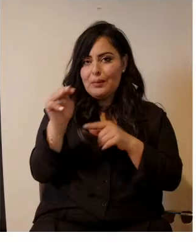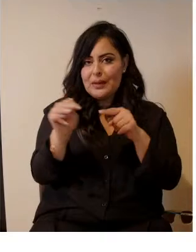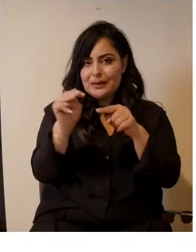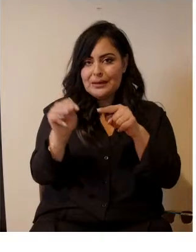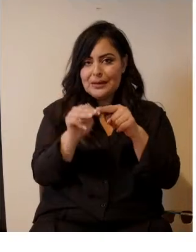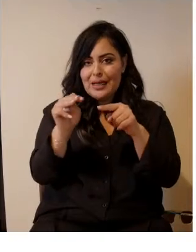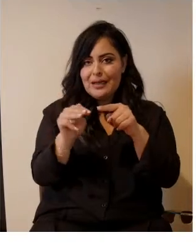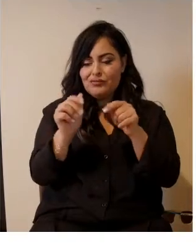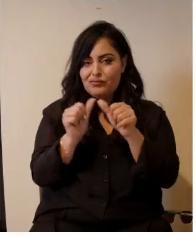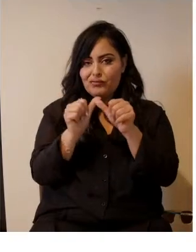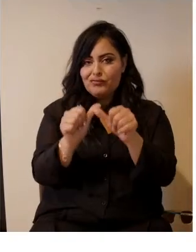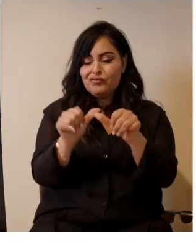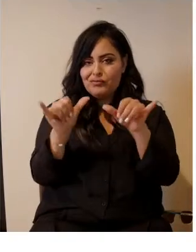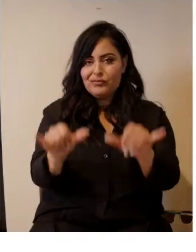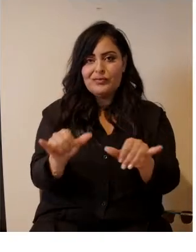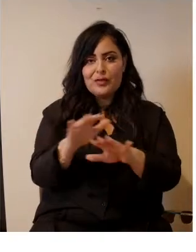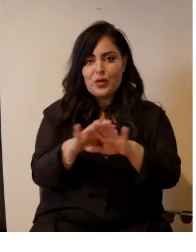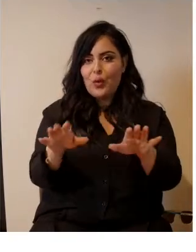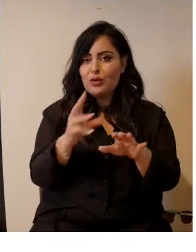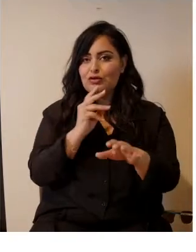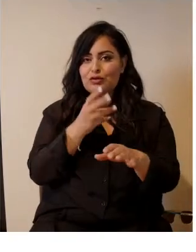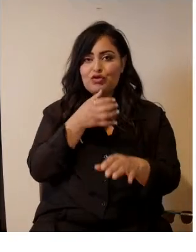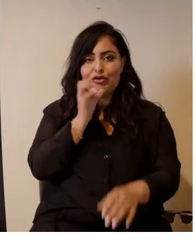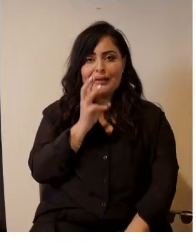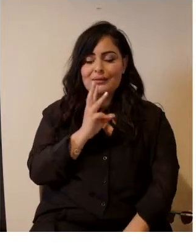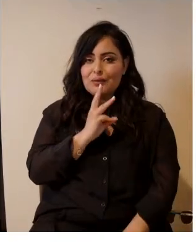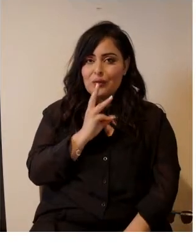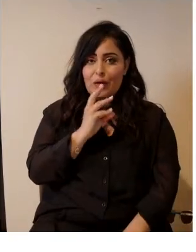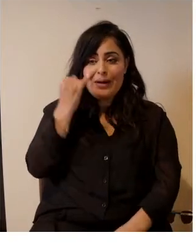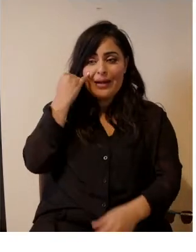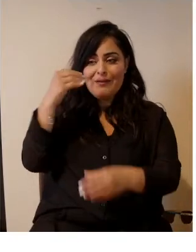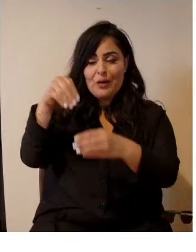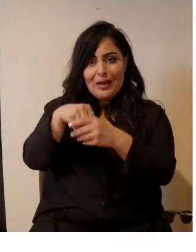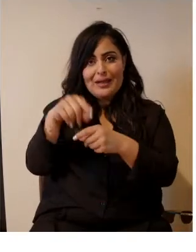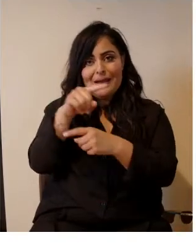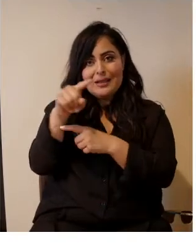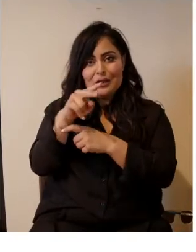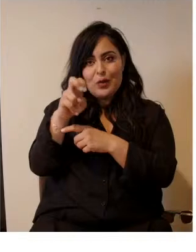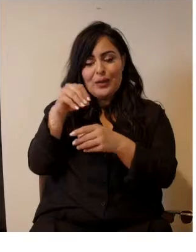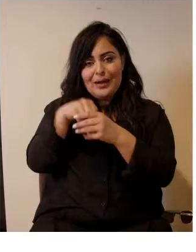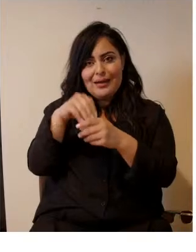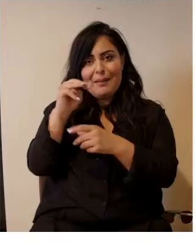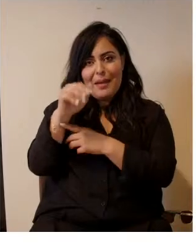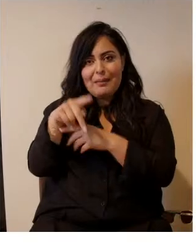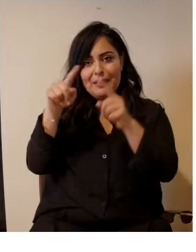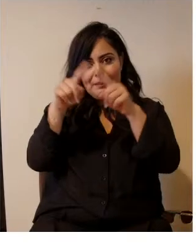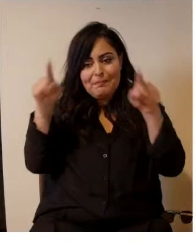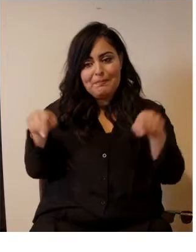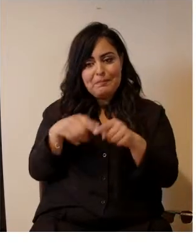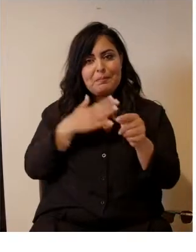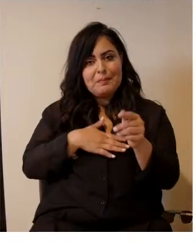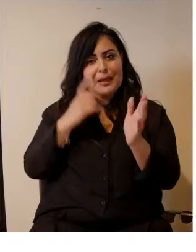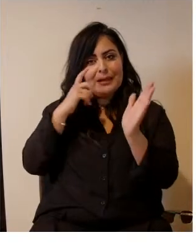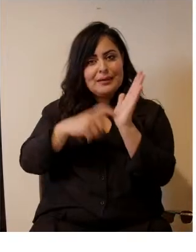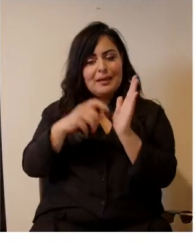orders will be in effect. Do not drink if you're within the zone identified on the map. Thank you very much.